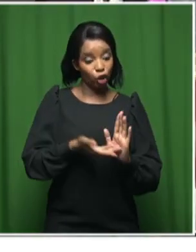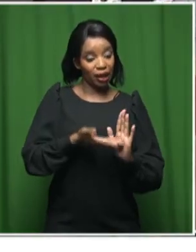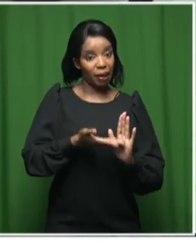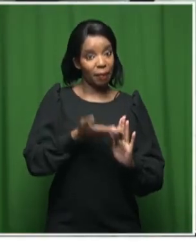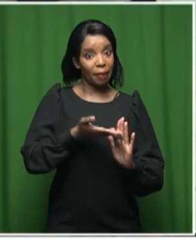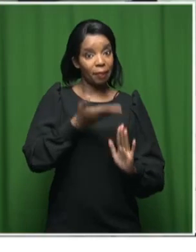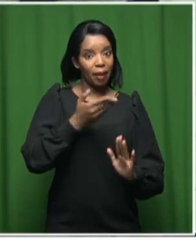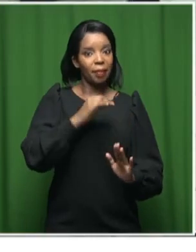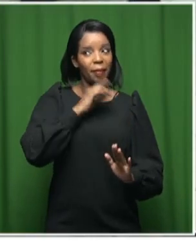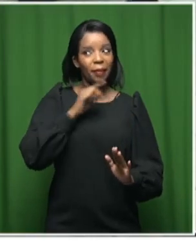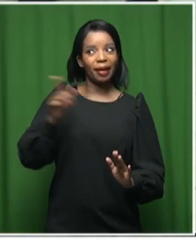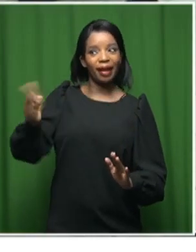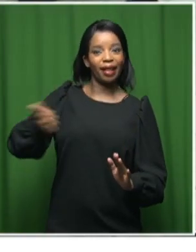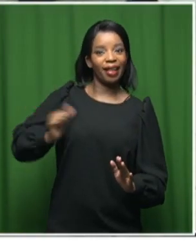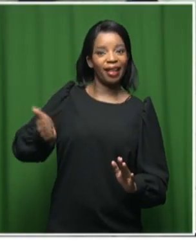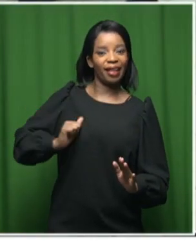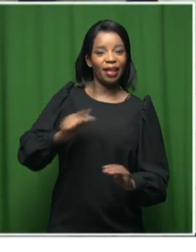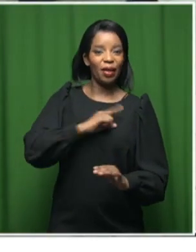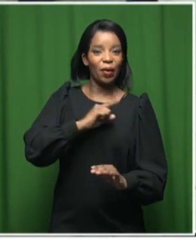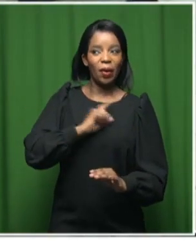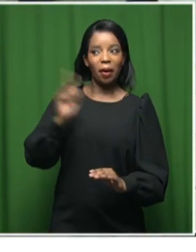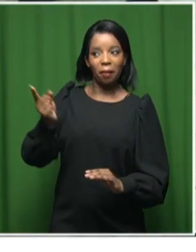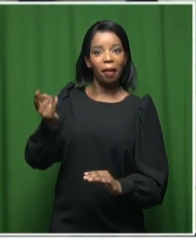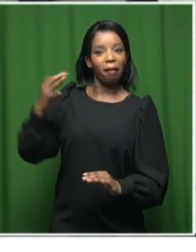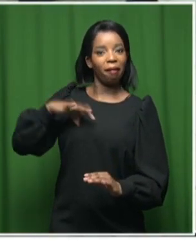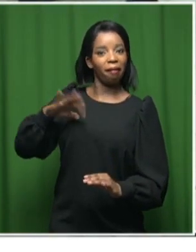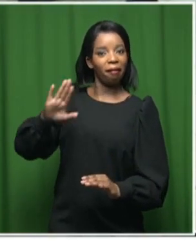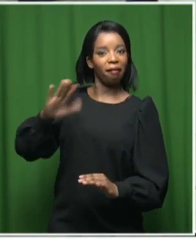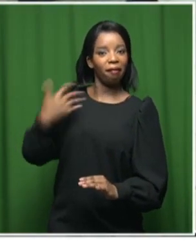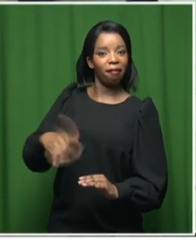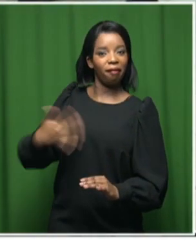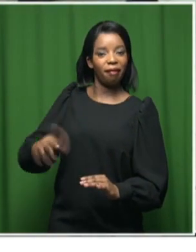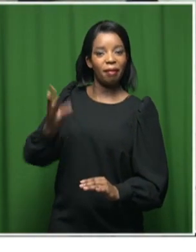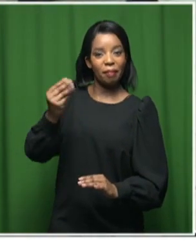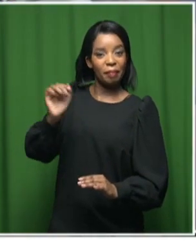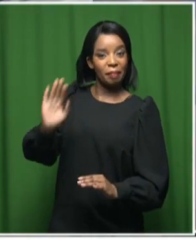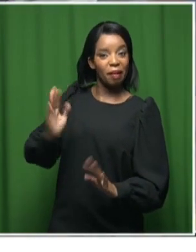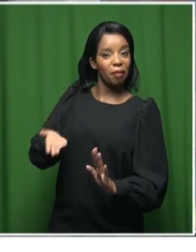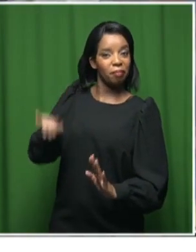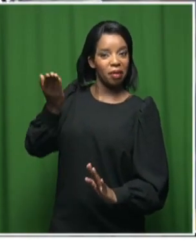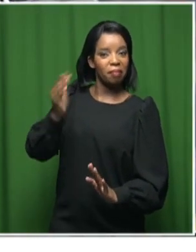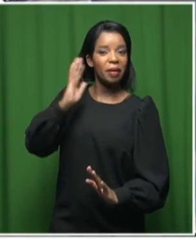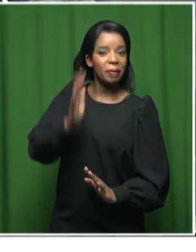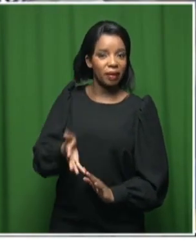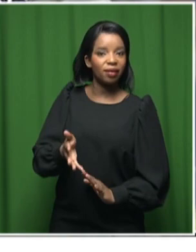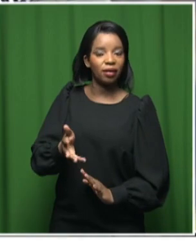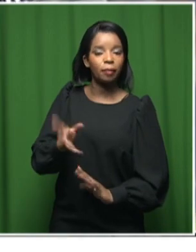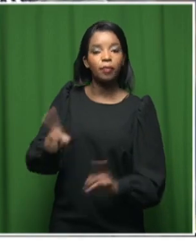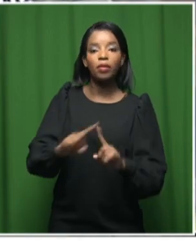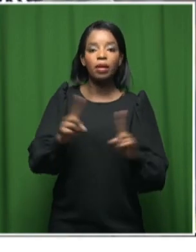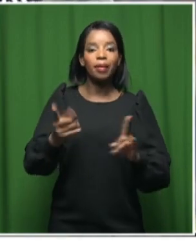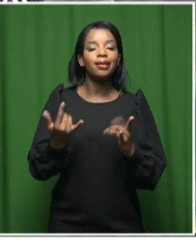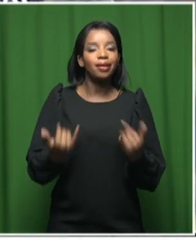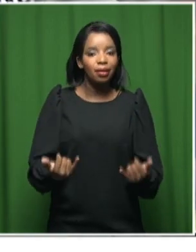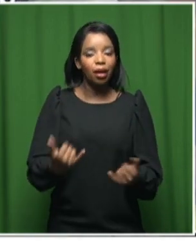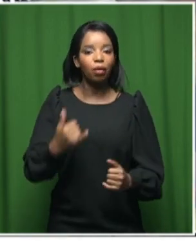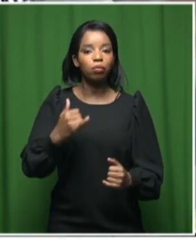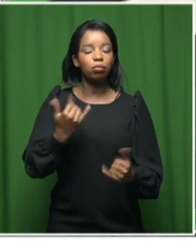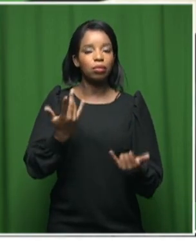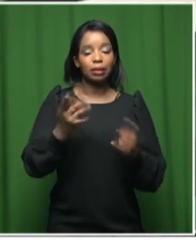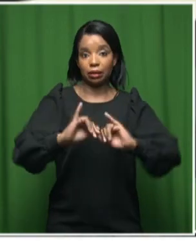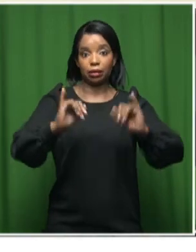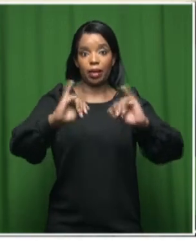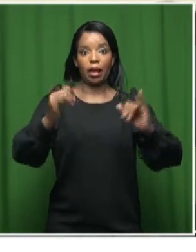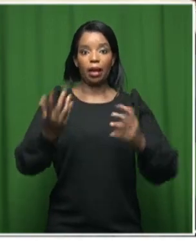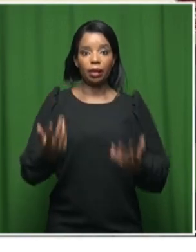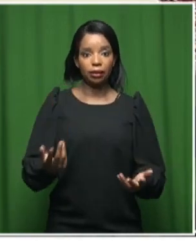to be able to change the mindset. Consumer education will be very critical during this point in time, and because it can